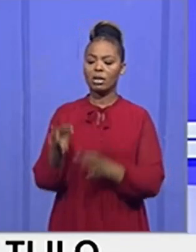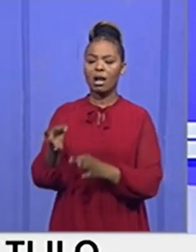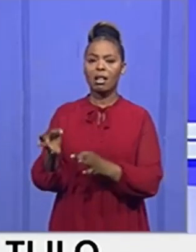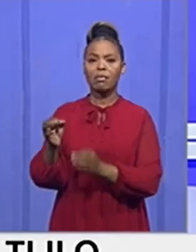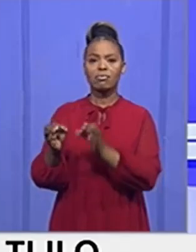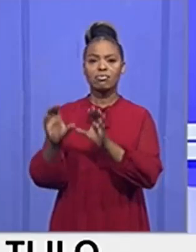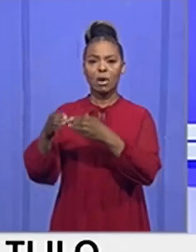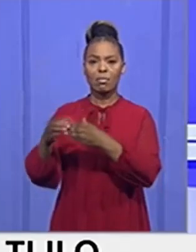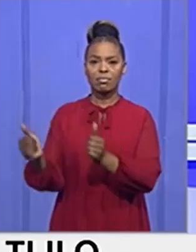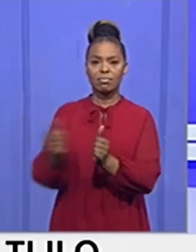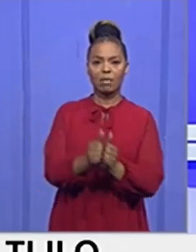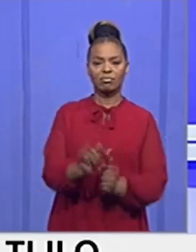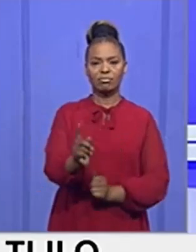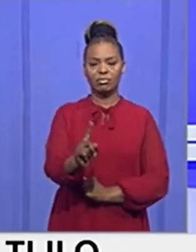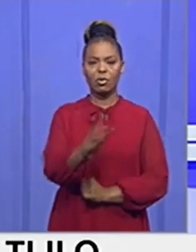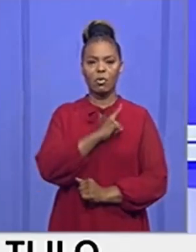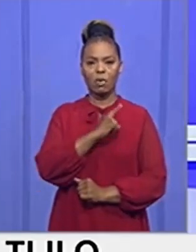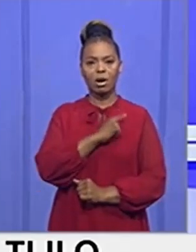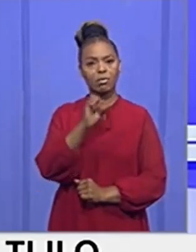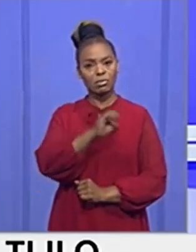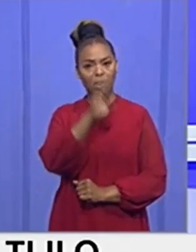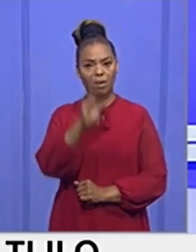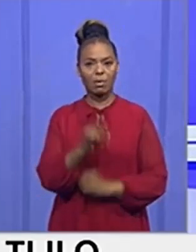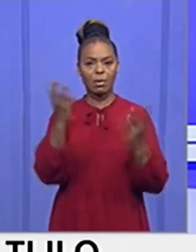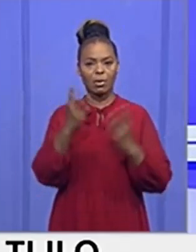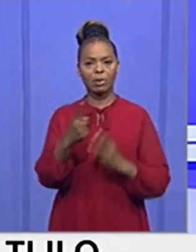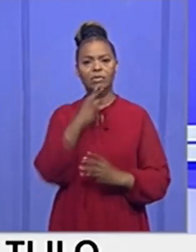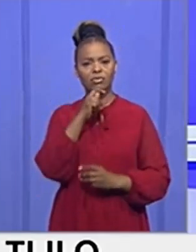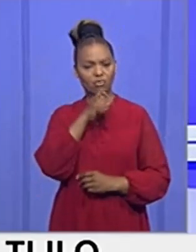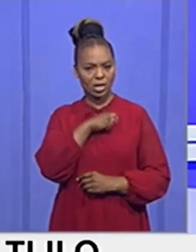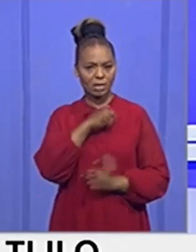bona moga o busang ntse ilo ona o ka tlisang diphetoho.